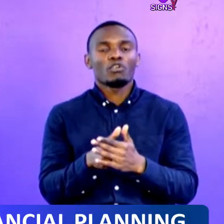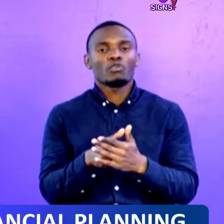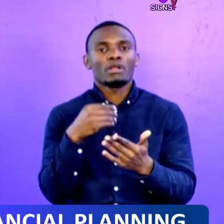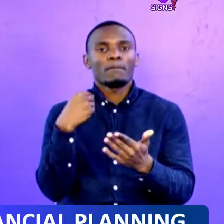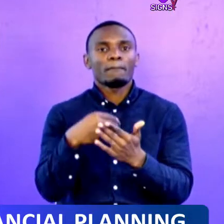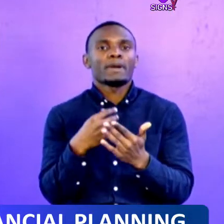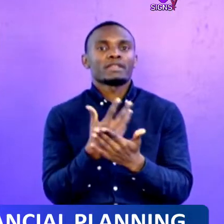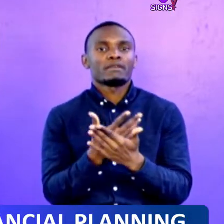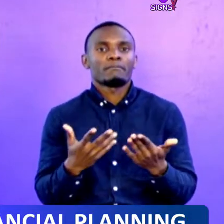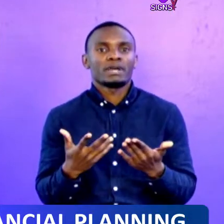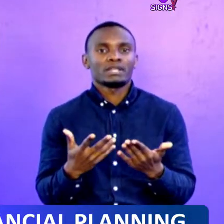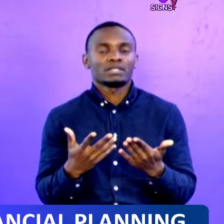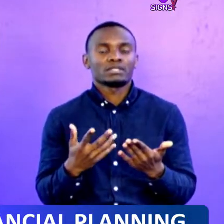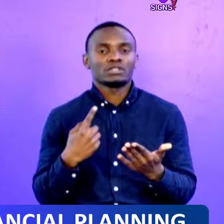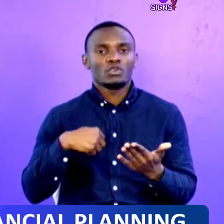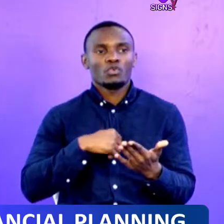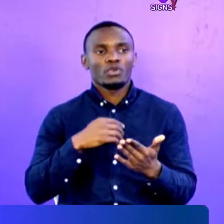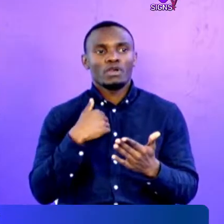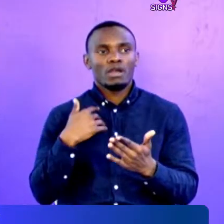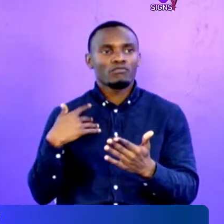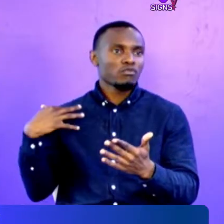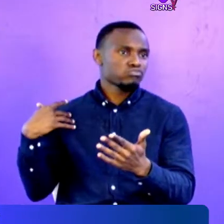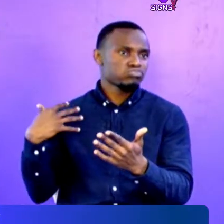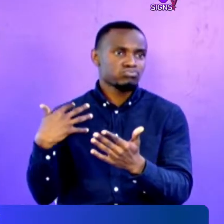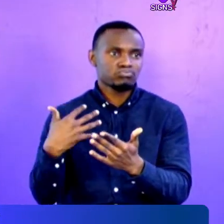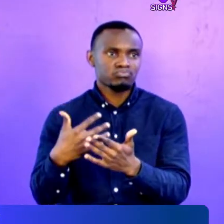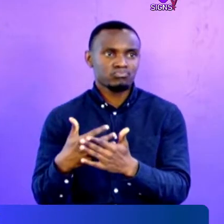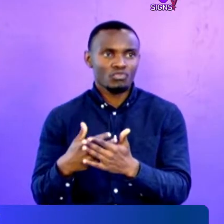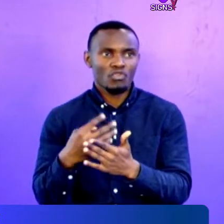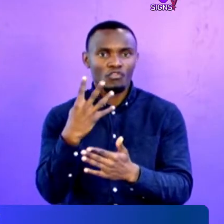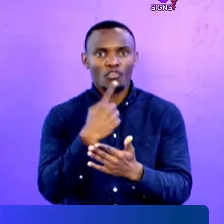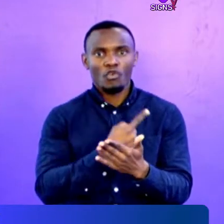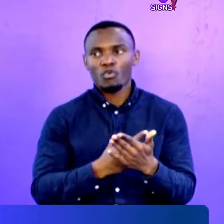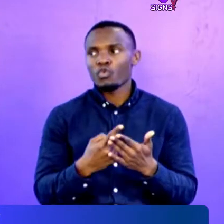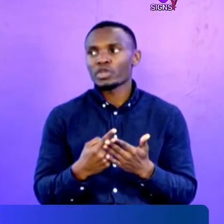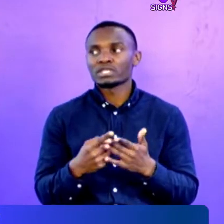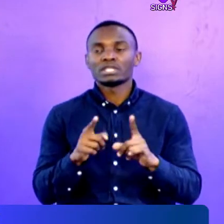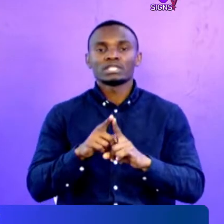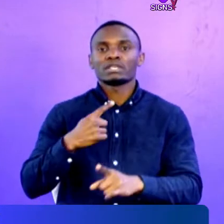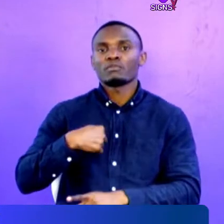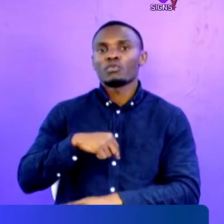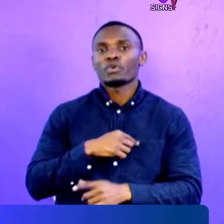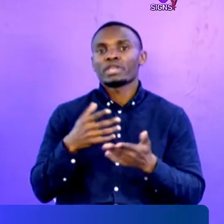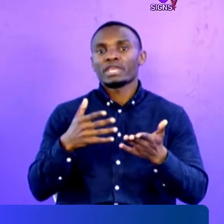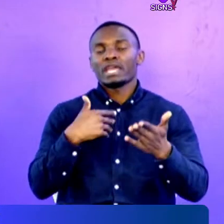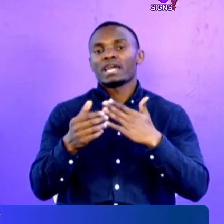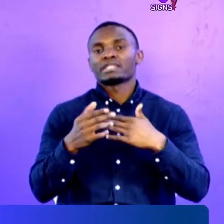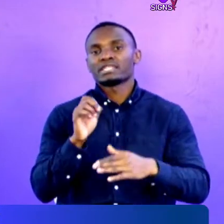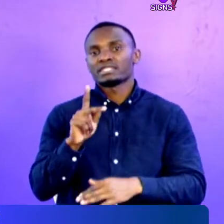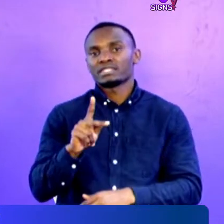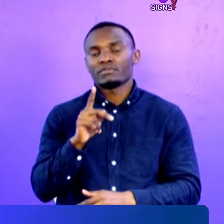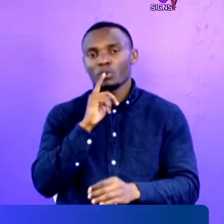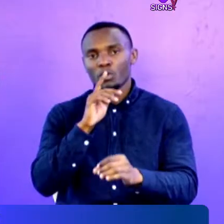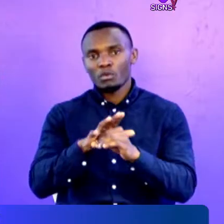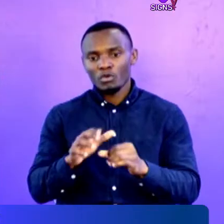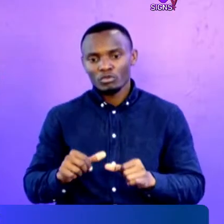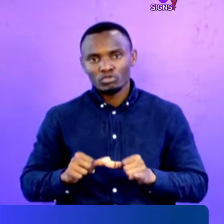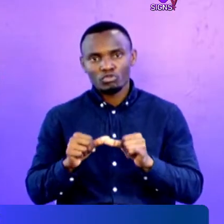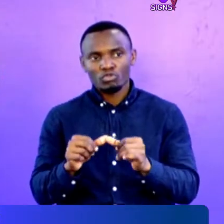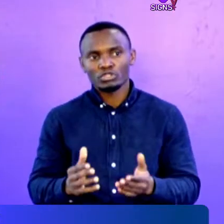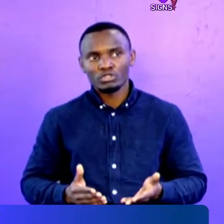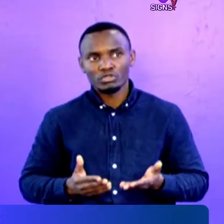Matters conversation that we've been having for the past 4 weeks. And here at Science TV, we commit to continue bringing you